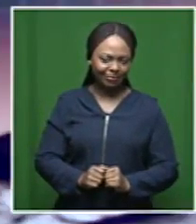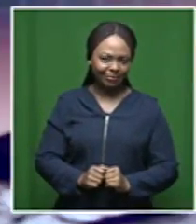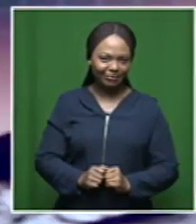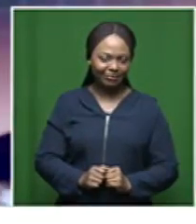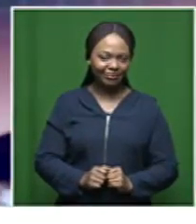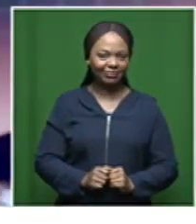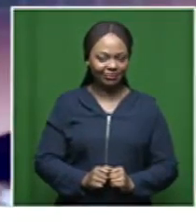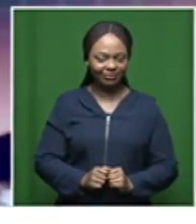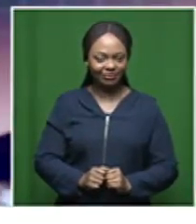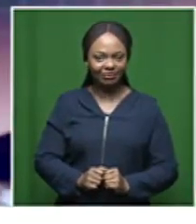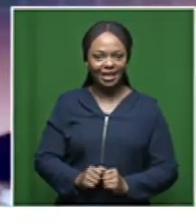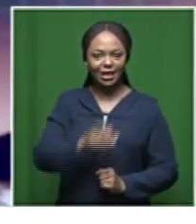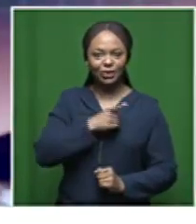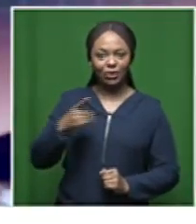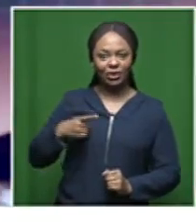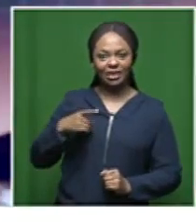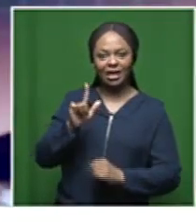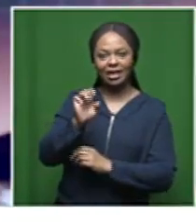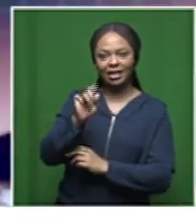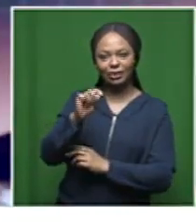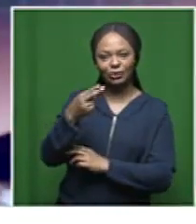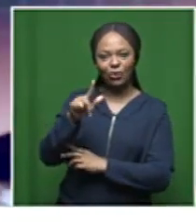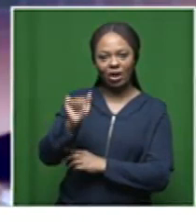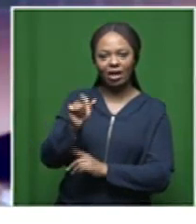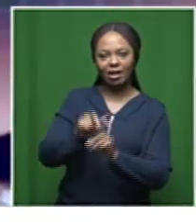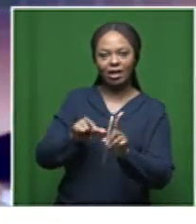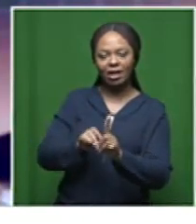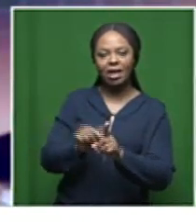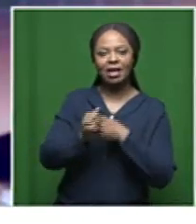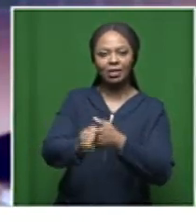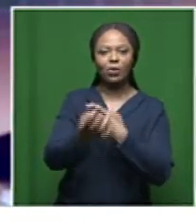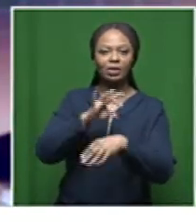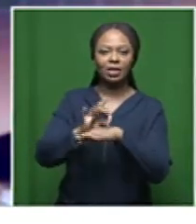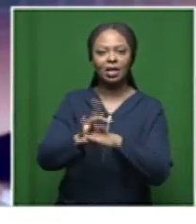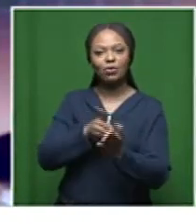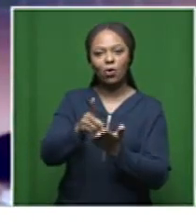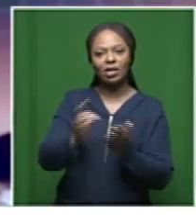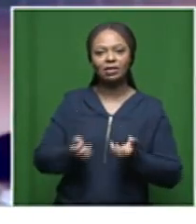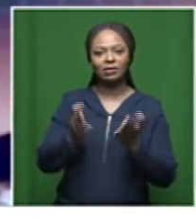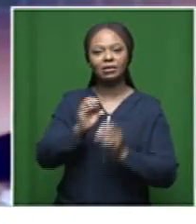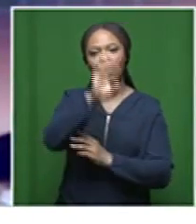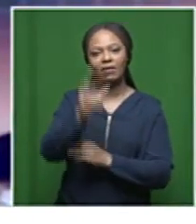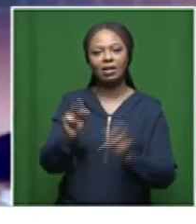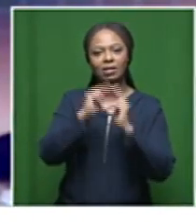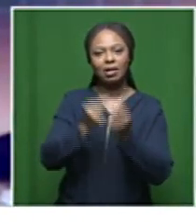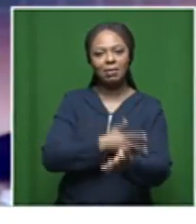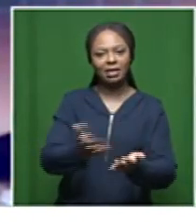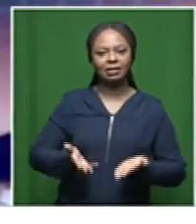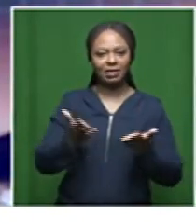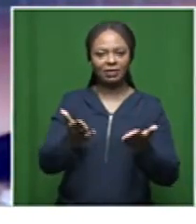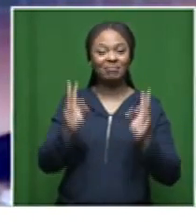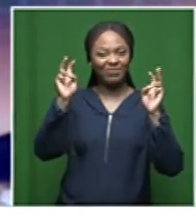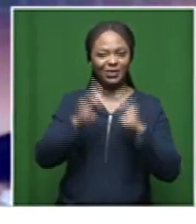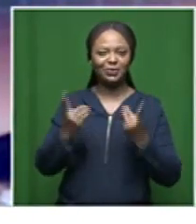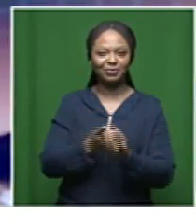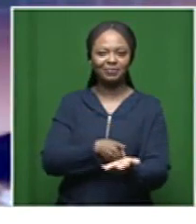After the break, we'll speak to Dr. Pielo Letola, the lead consultant at donor services at the South African National Blood Services, about blood